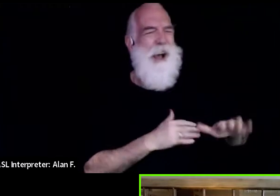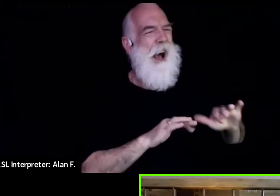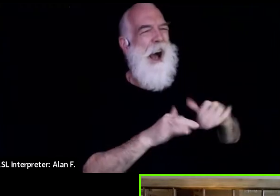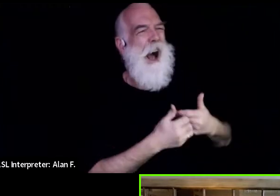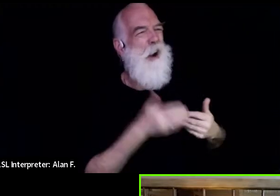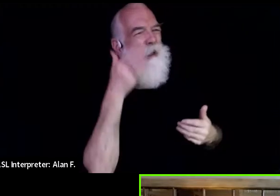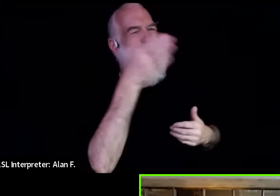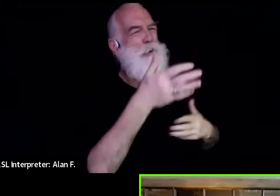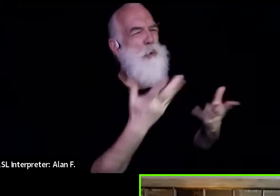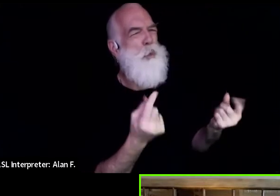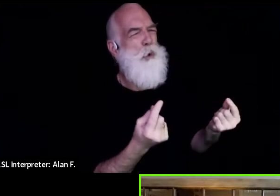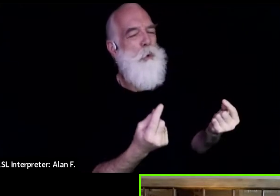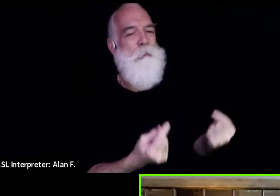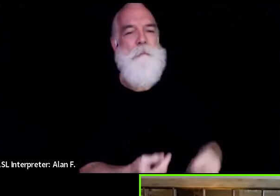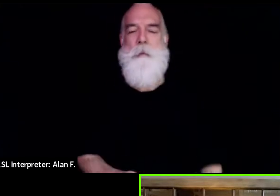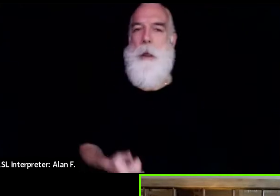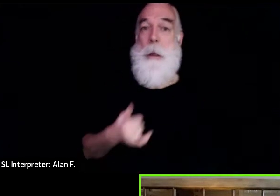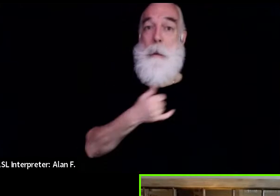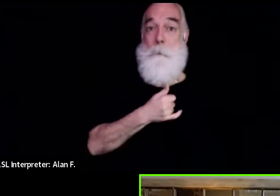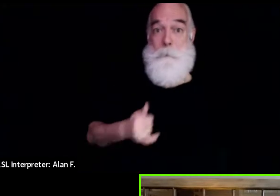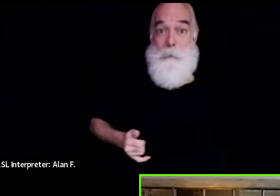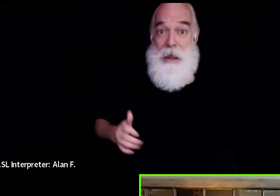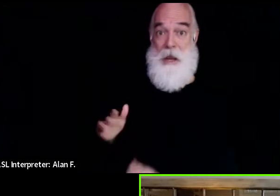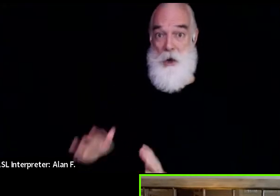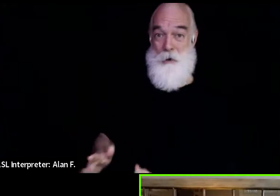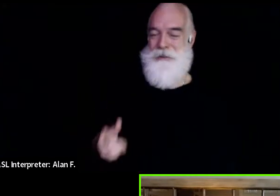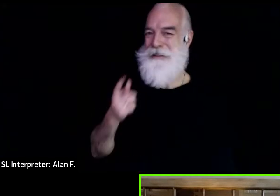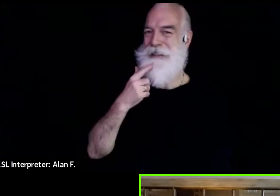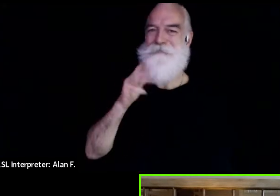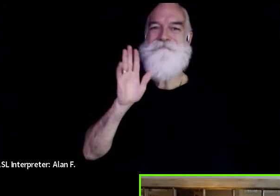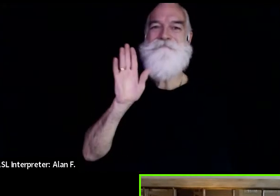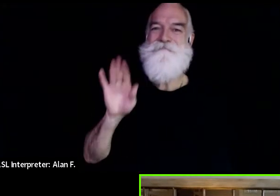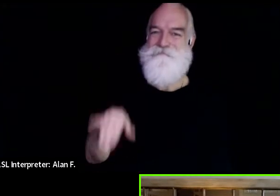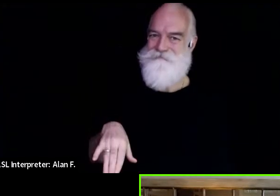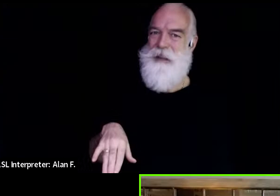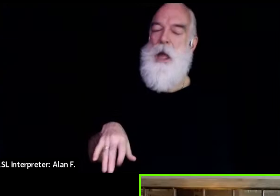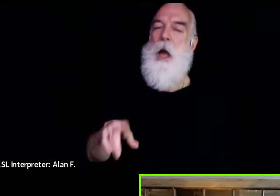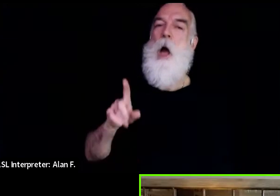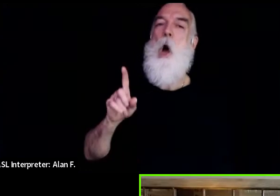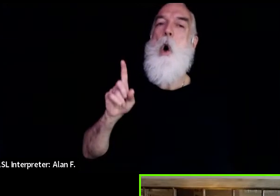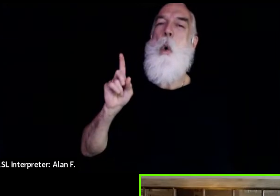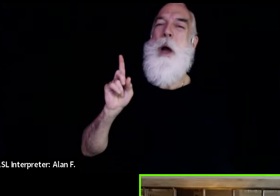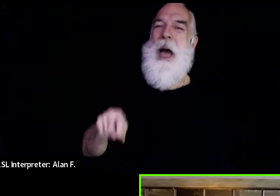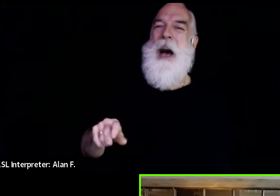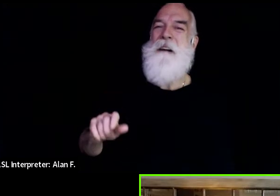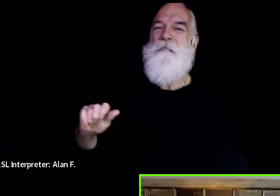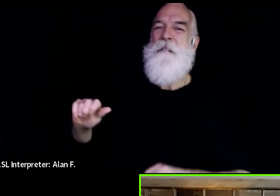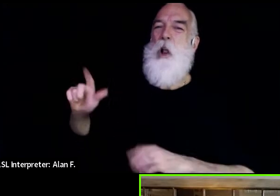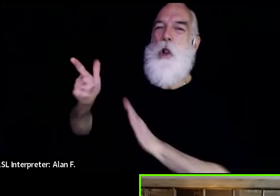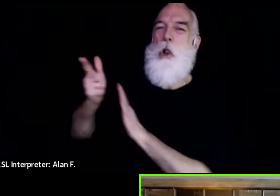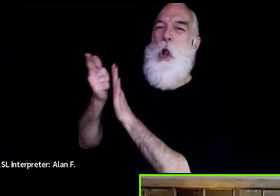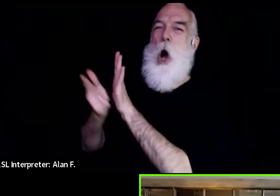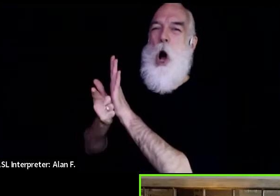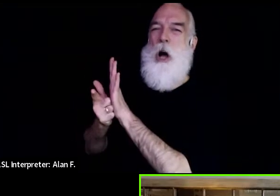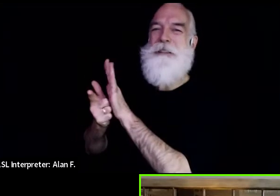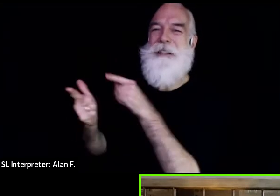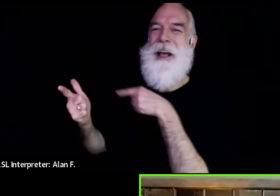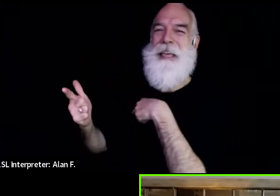challenge these laws in court. We've not faced that in Atlanta, had not faced